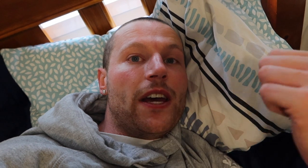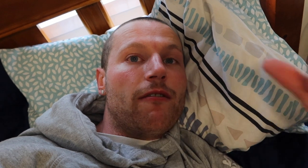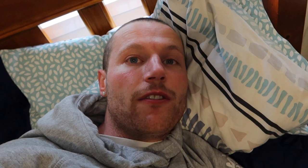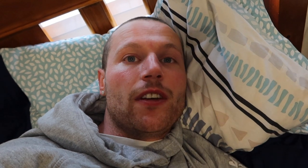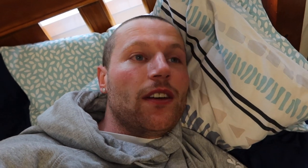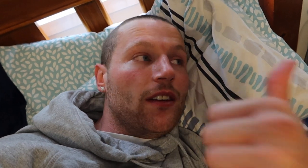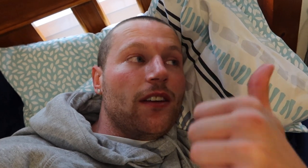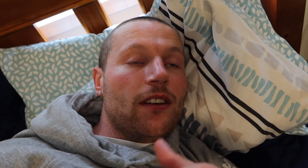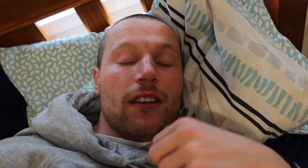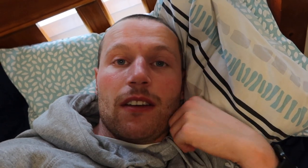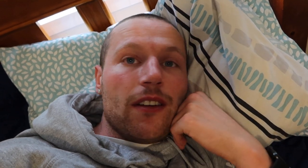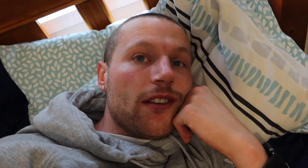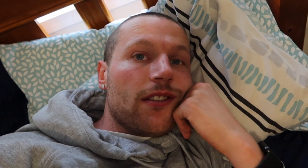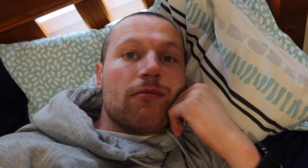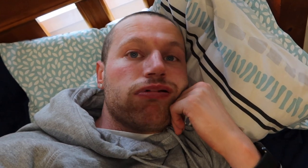but to have